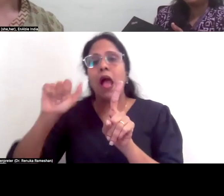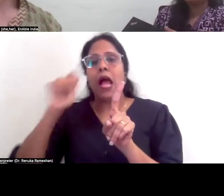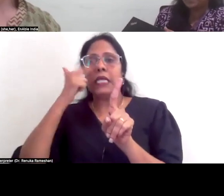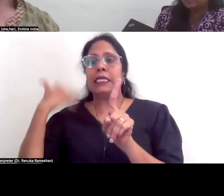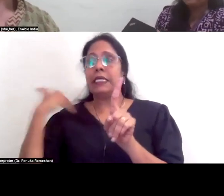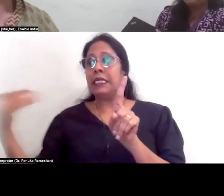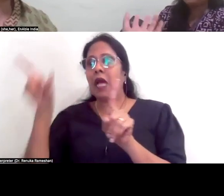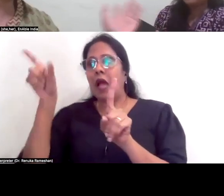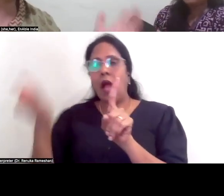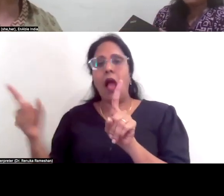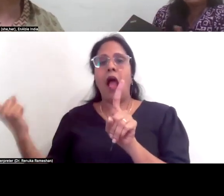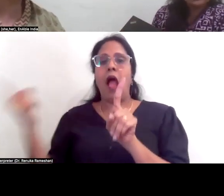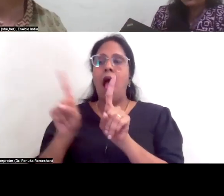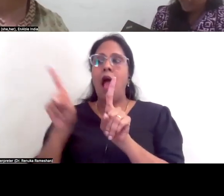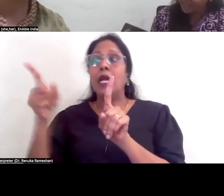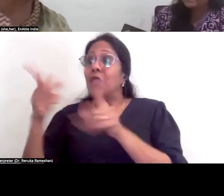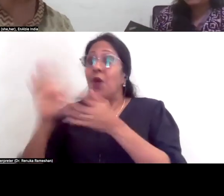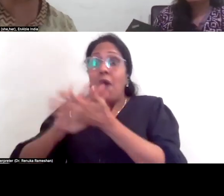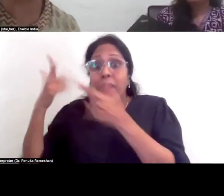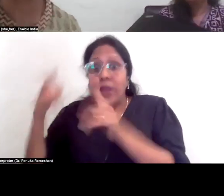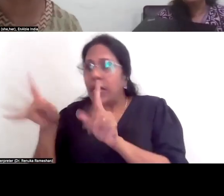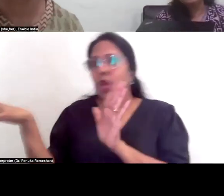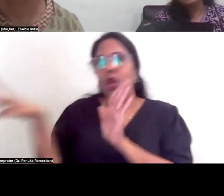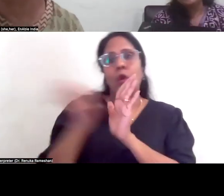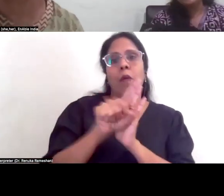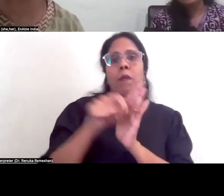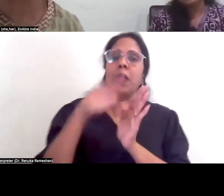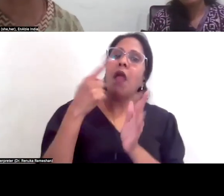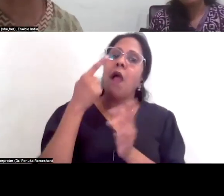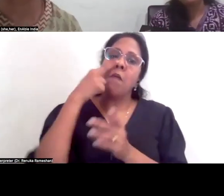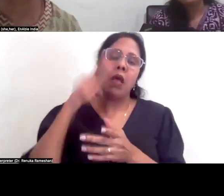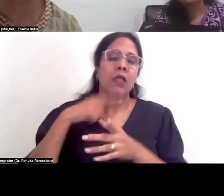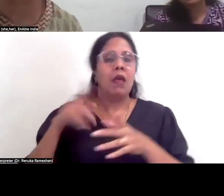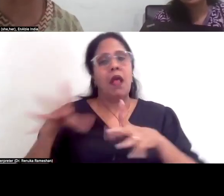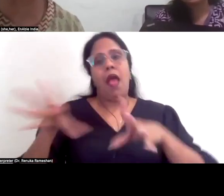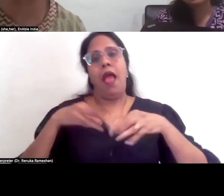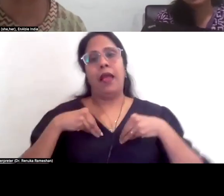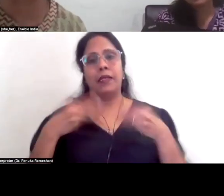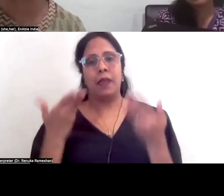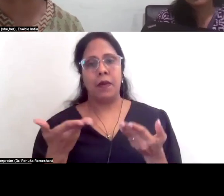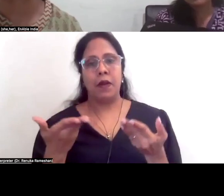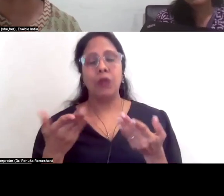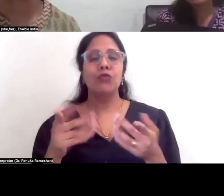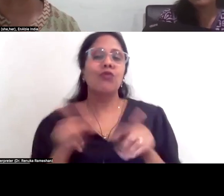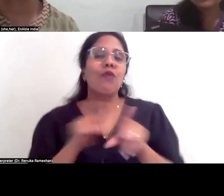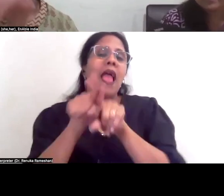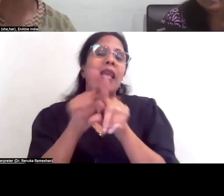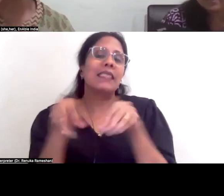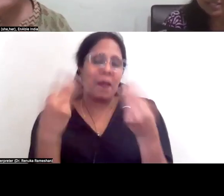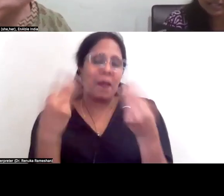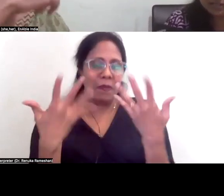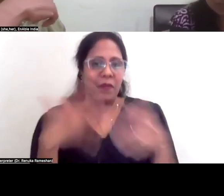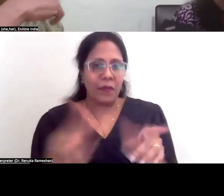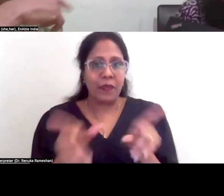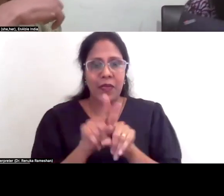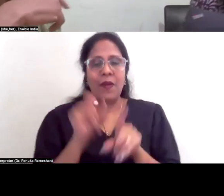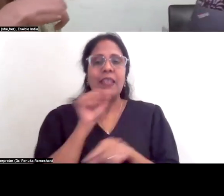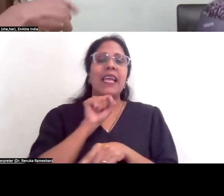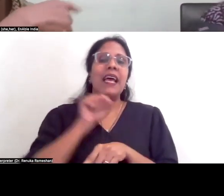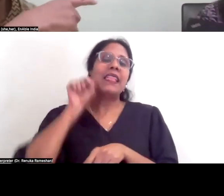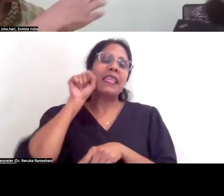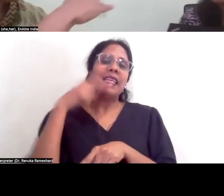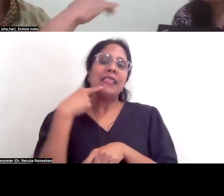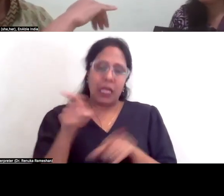after like some time. Otherwise, we could have done it. Exactly. Okay, so I think I wanted to also give the example of how we